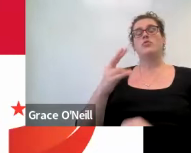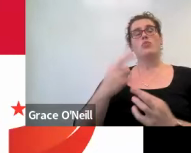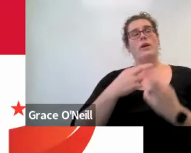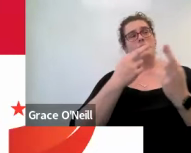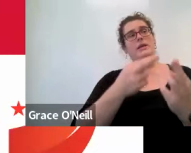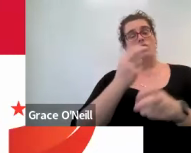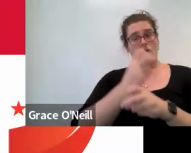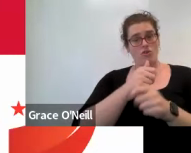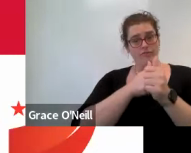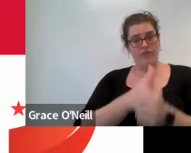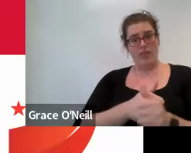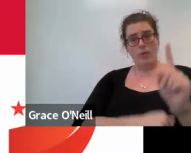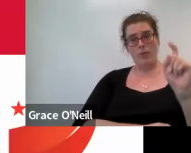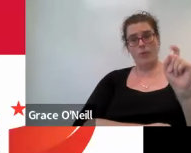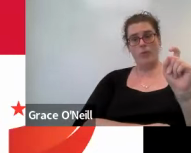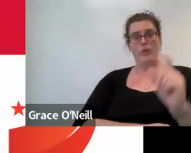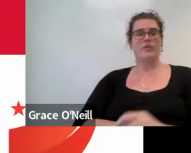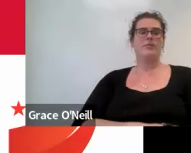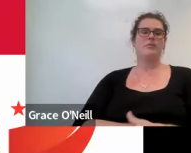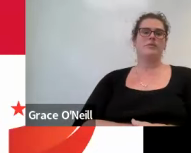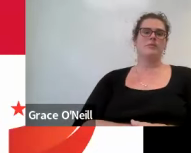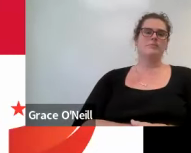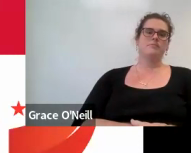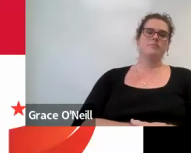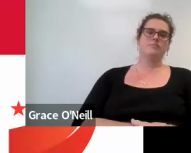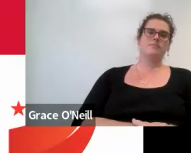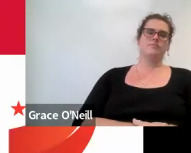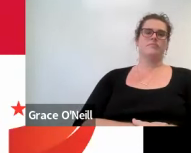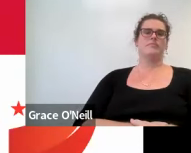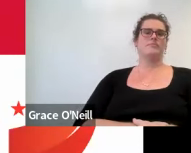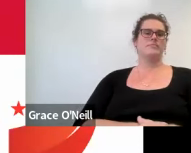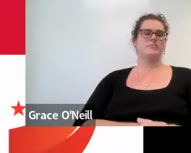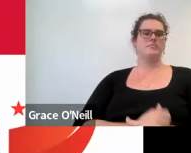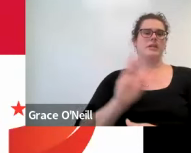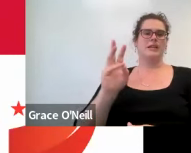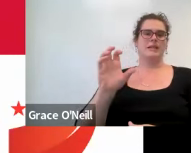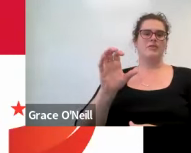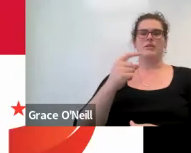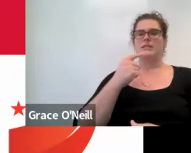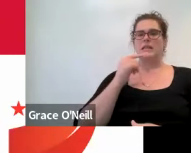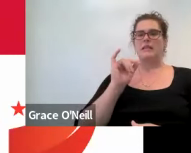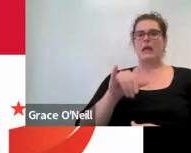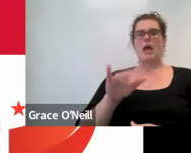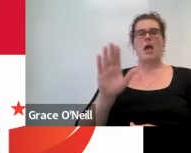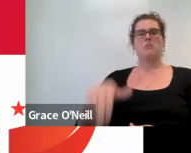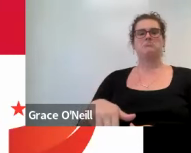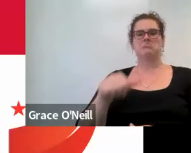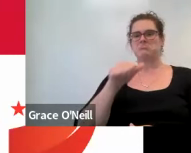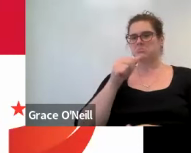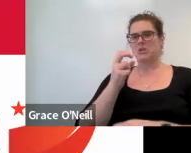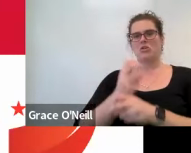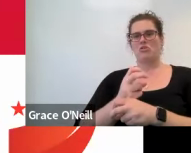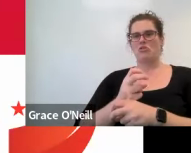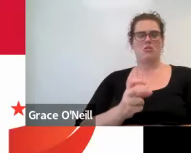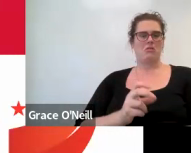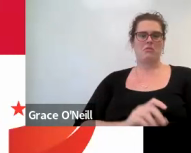the participants, 600 reported prevention recommendations as not being hard to follow.